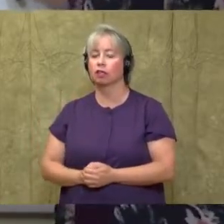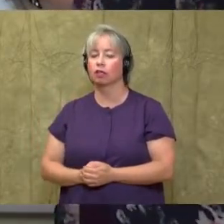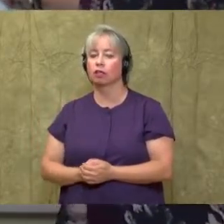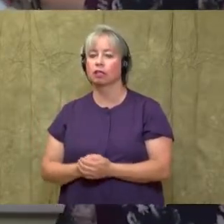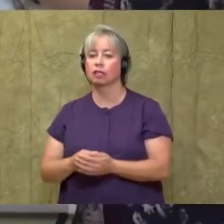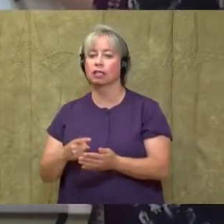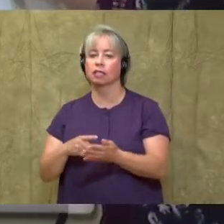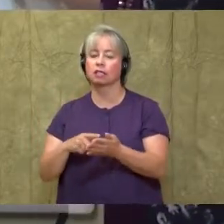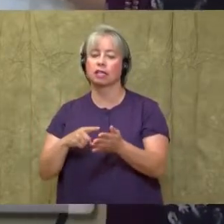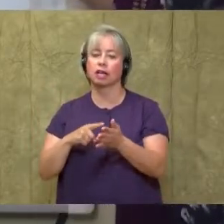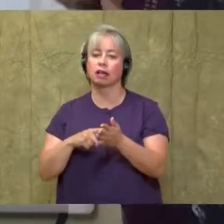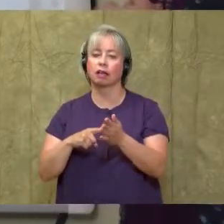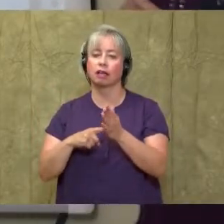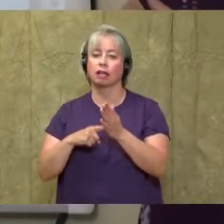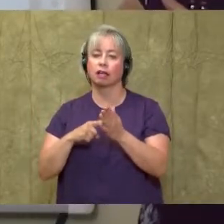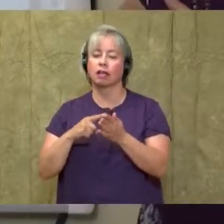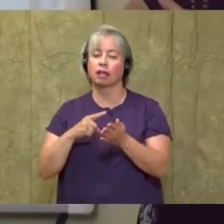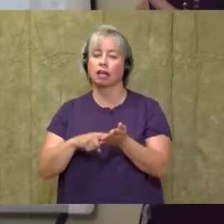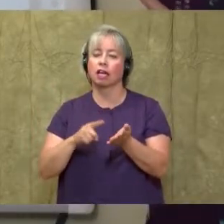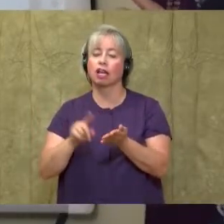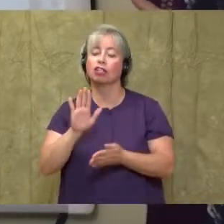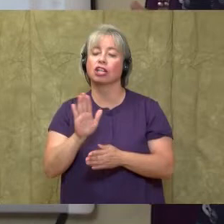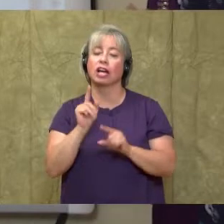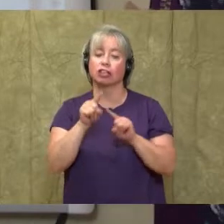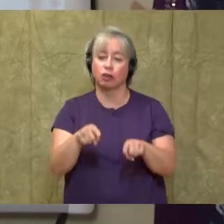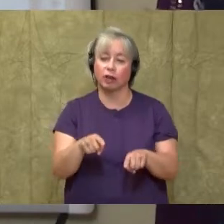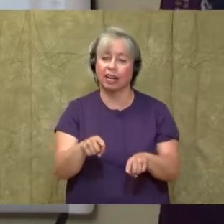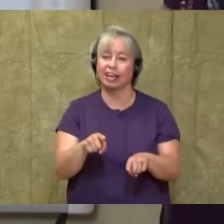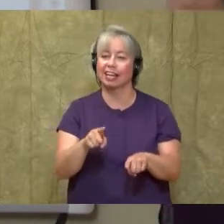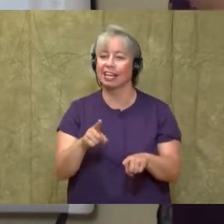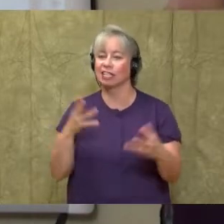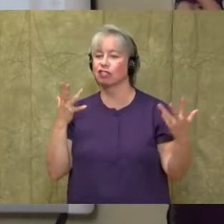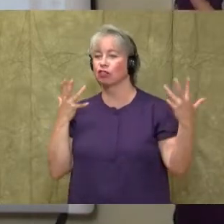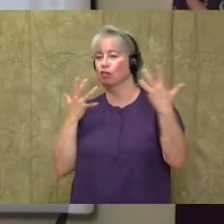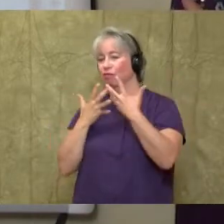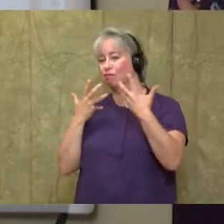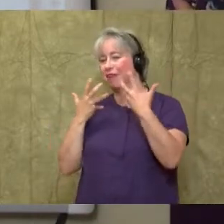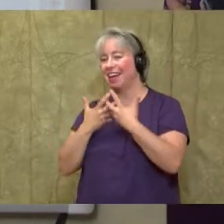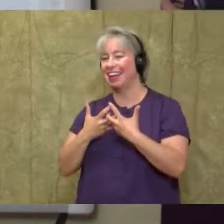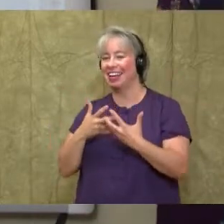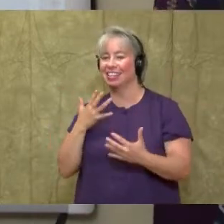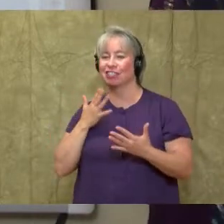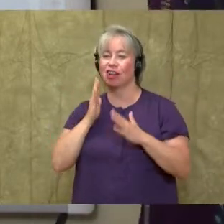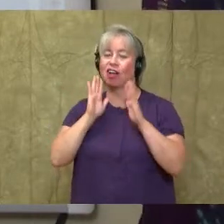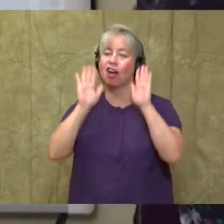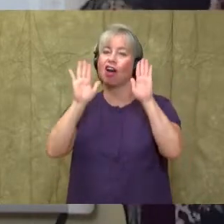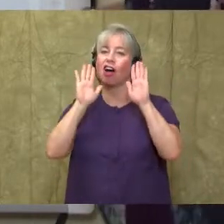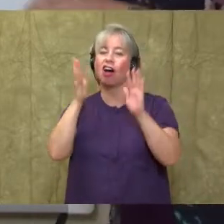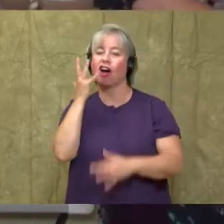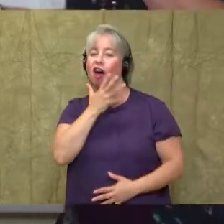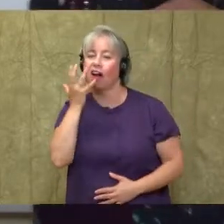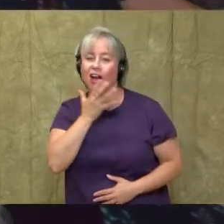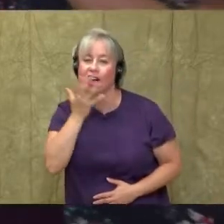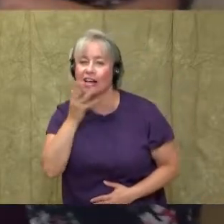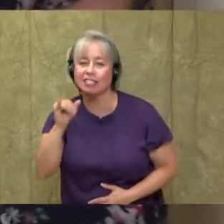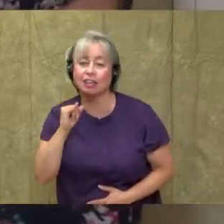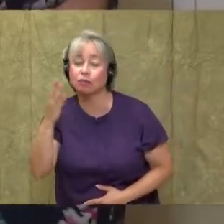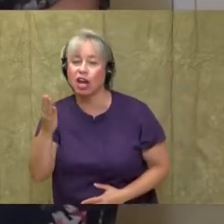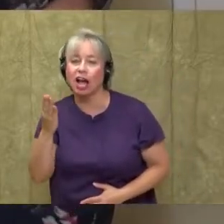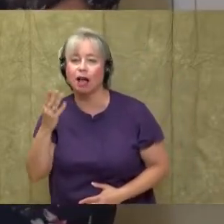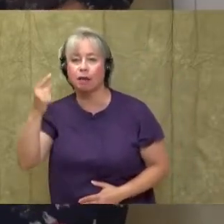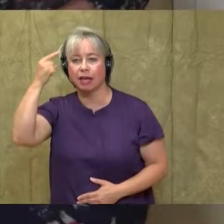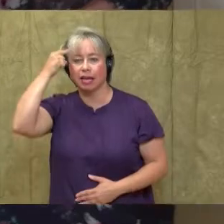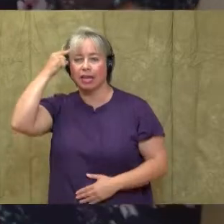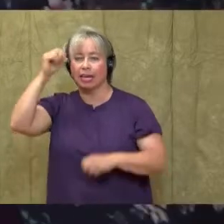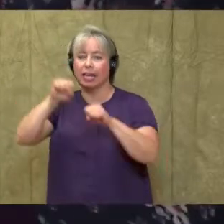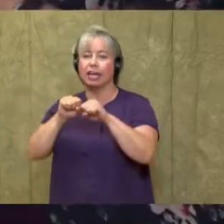answer. That is correct. Good job, guys. Y'all are rocking and rolling. Woo, we need a brain break.